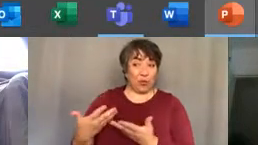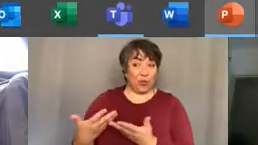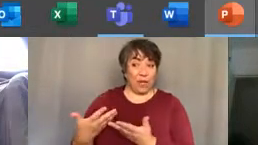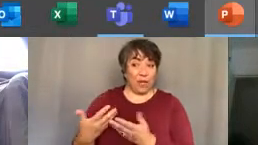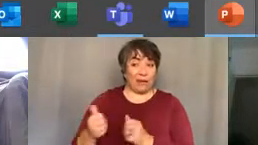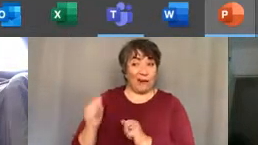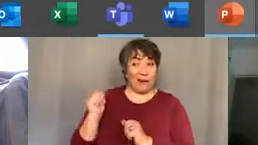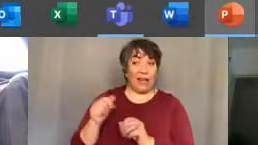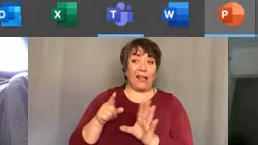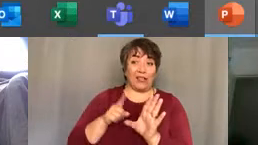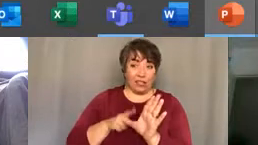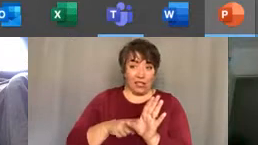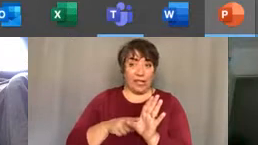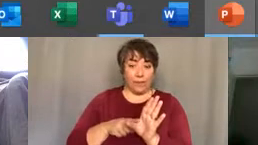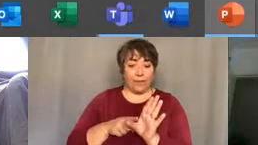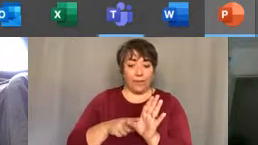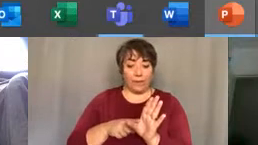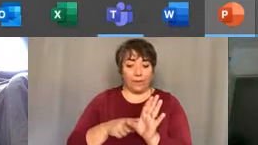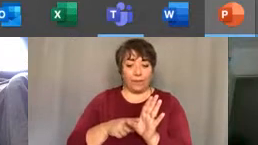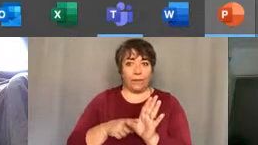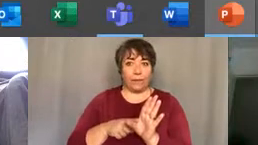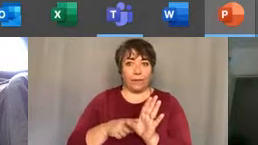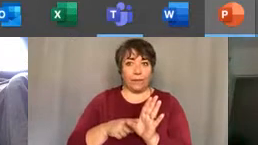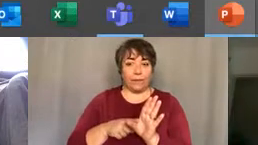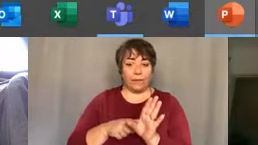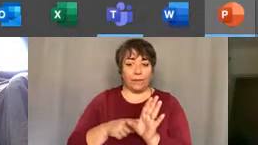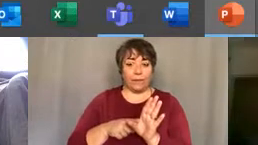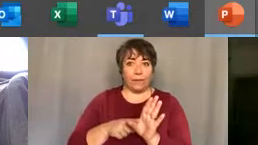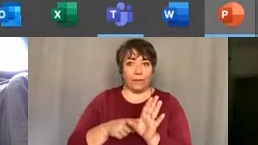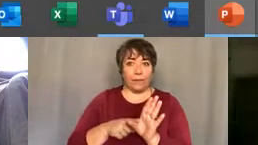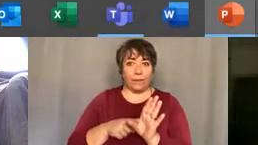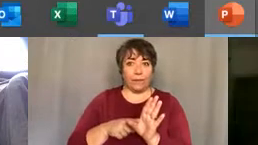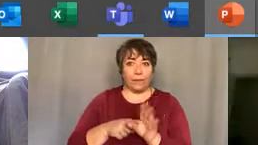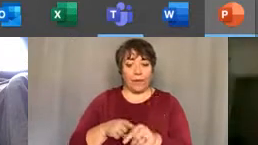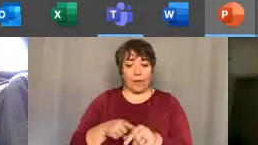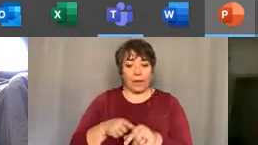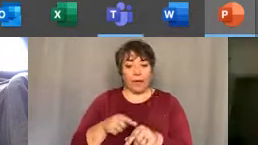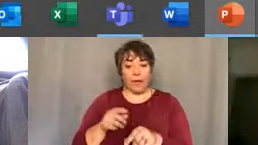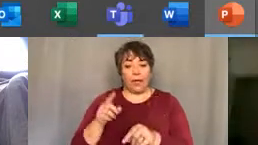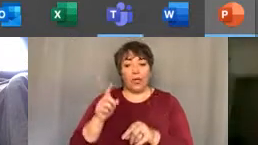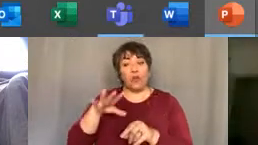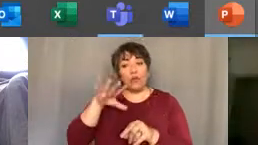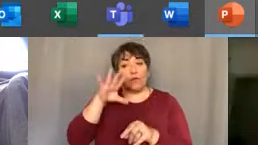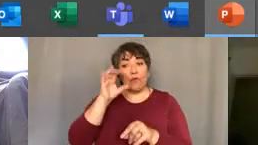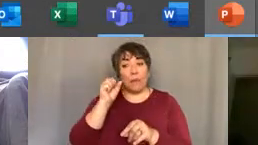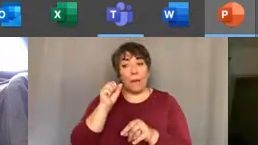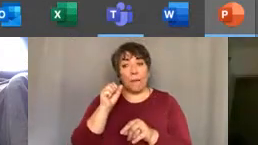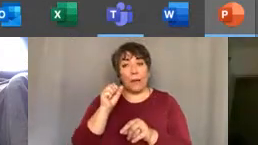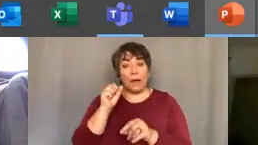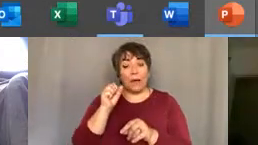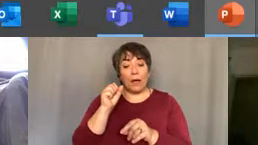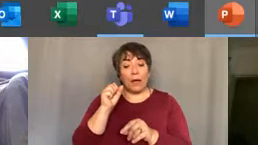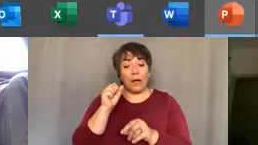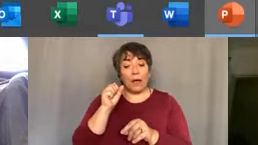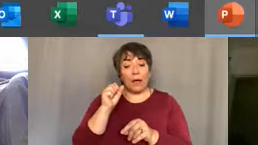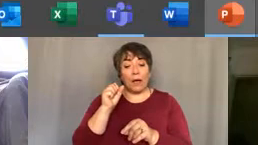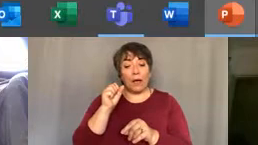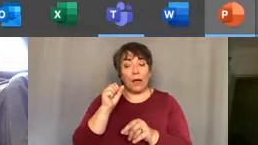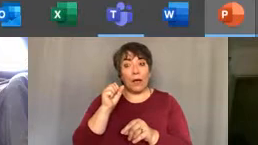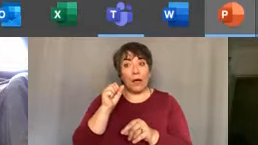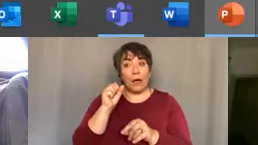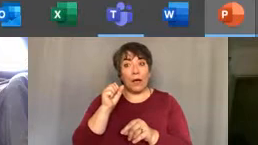during the pandemic. So if you can remember from the first slide, as I mentioned, since December 2017, we've received